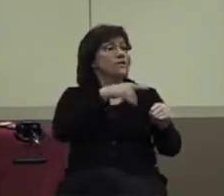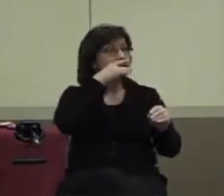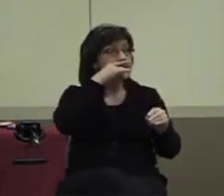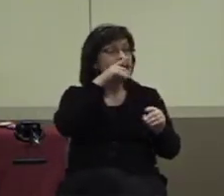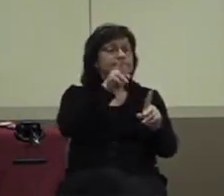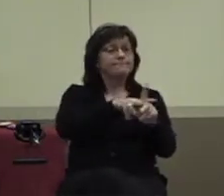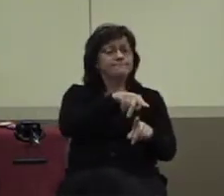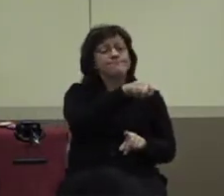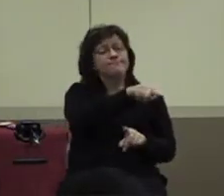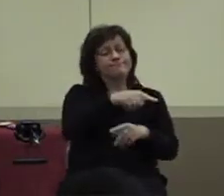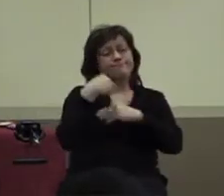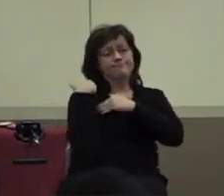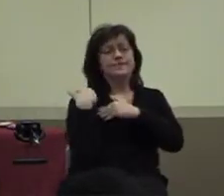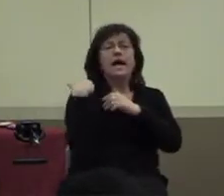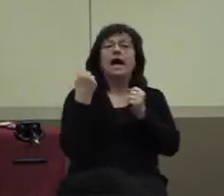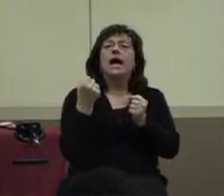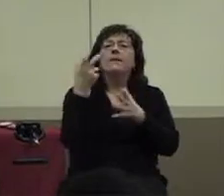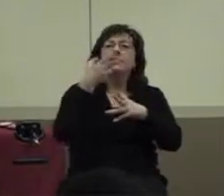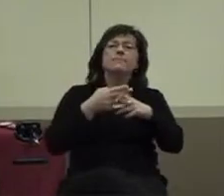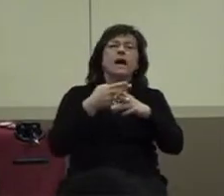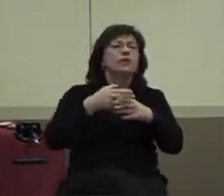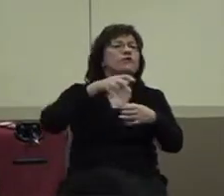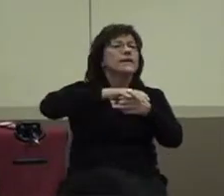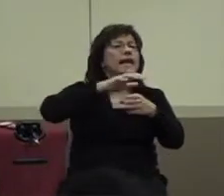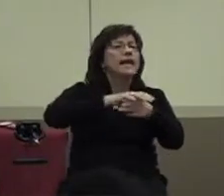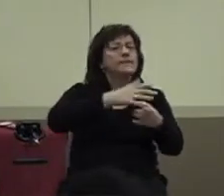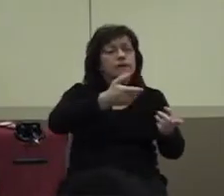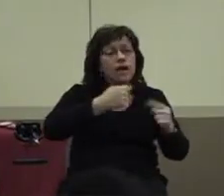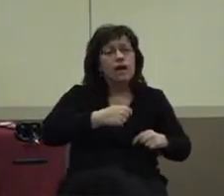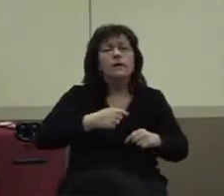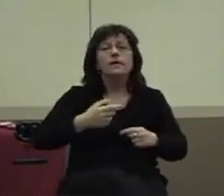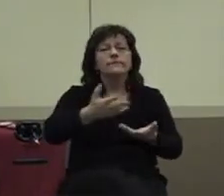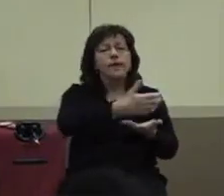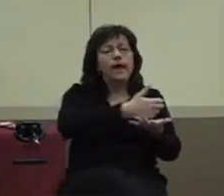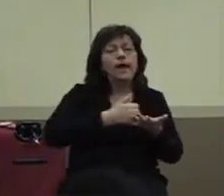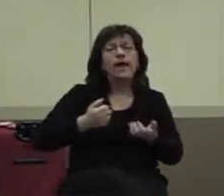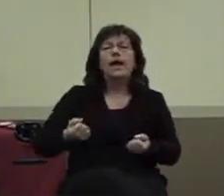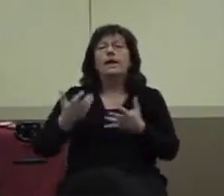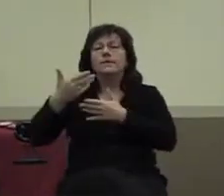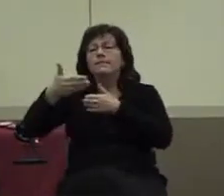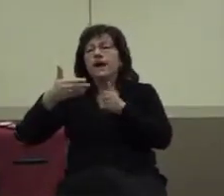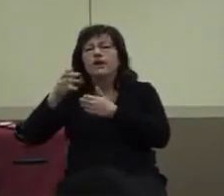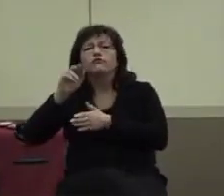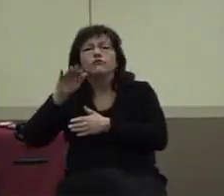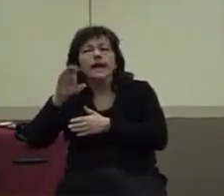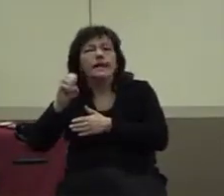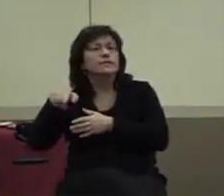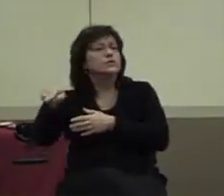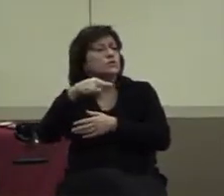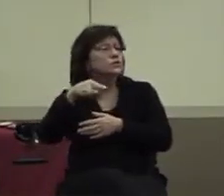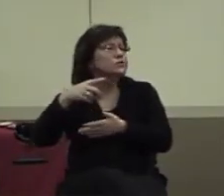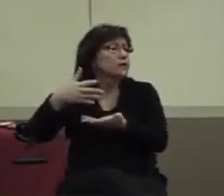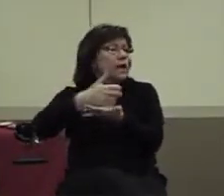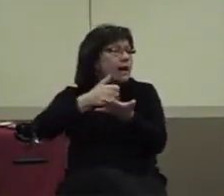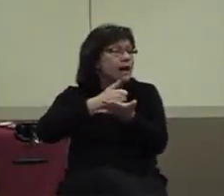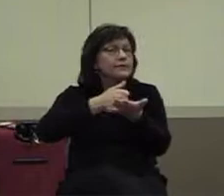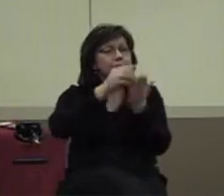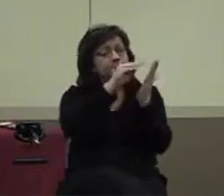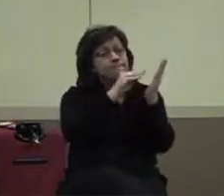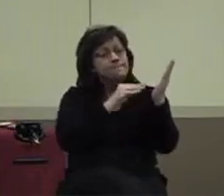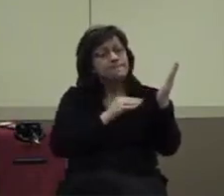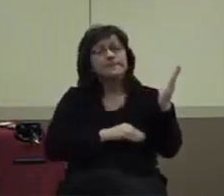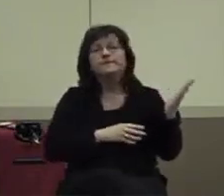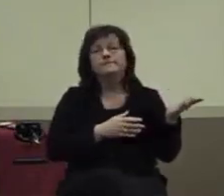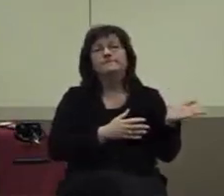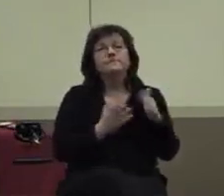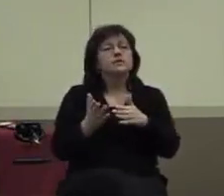come in, or how many boxes of rice have come in, or things like that. Have them do that. And then school philanthropy, going down and